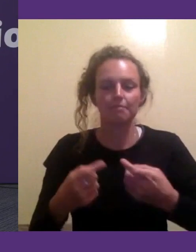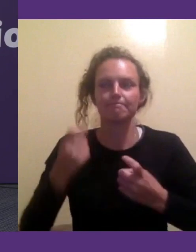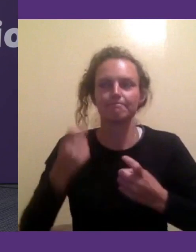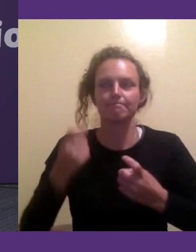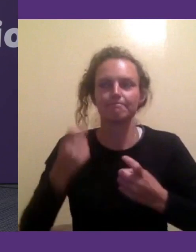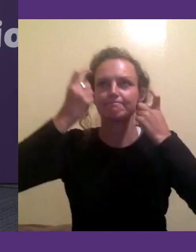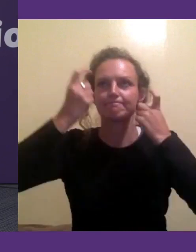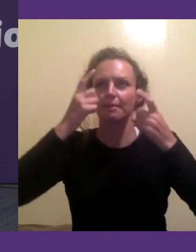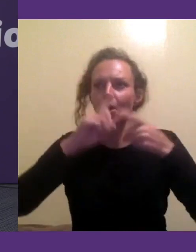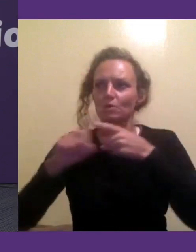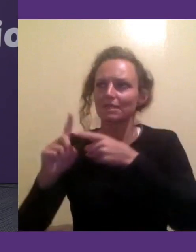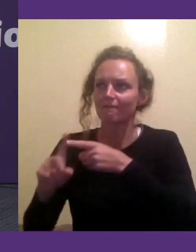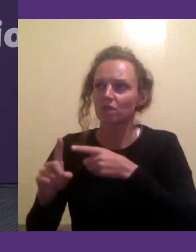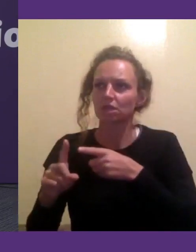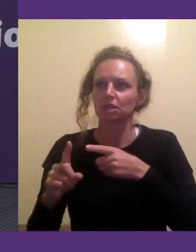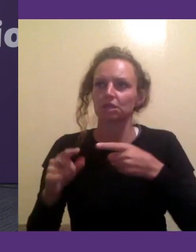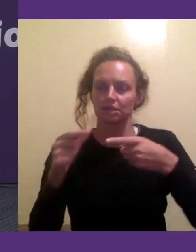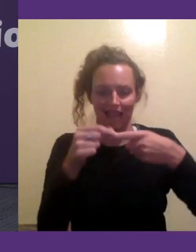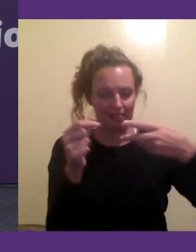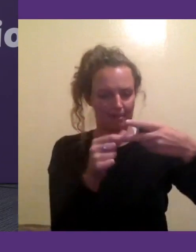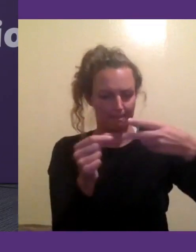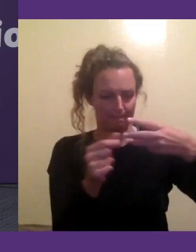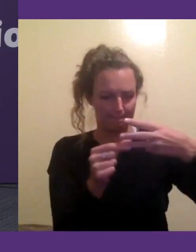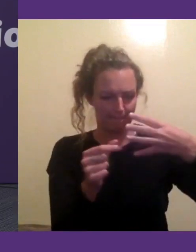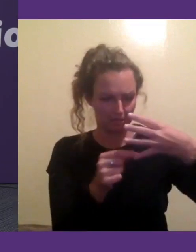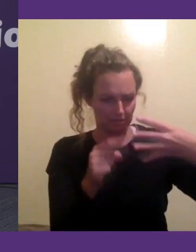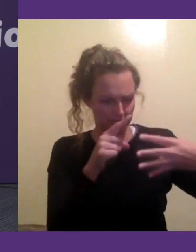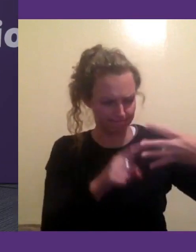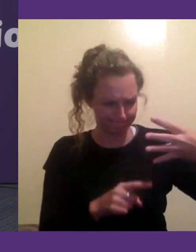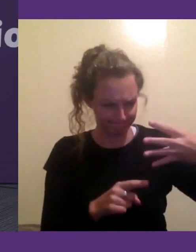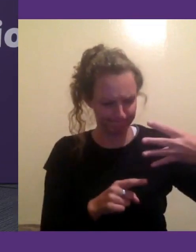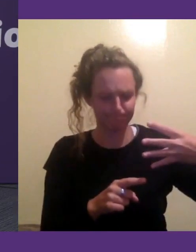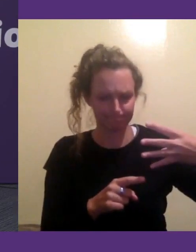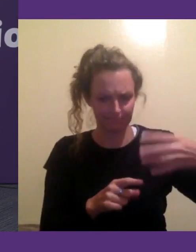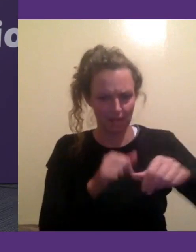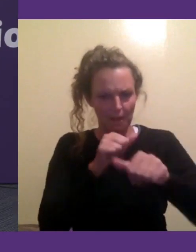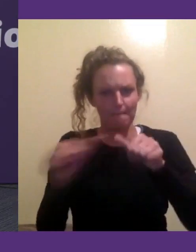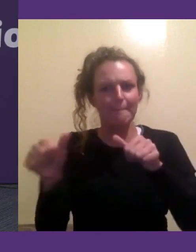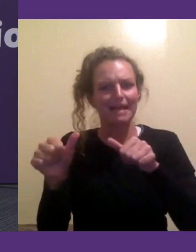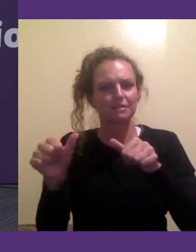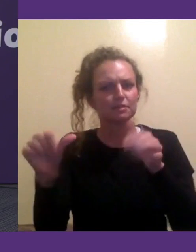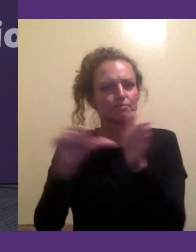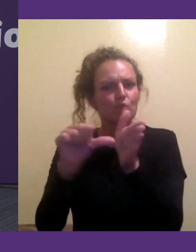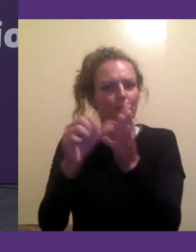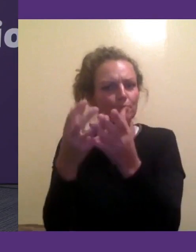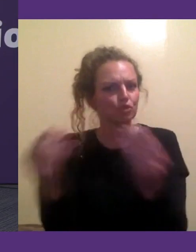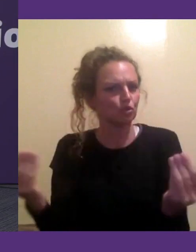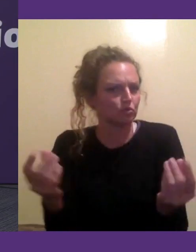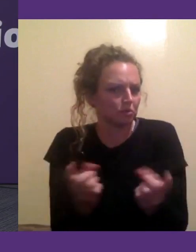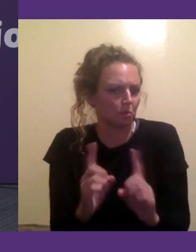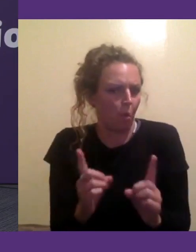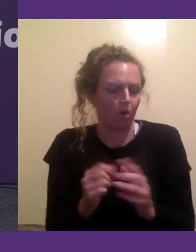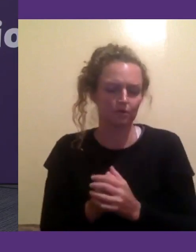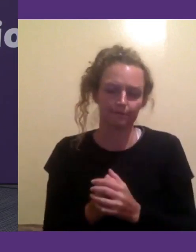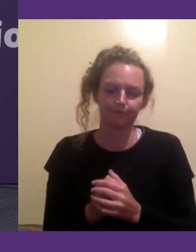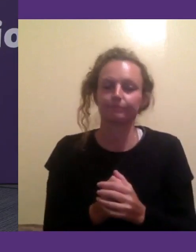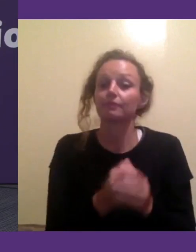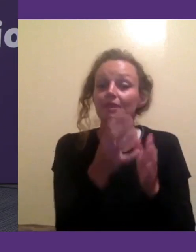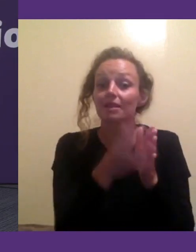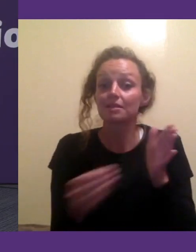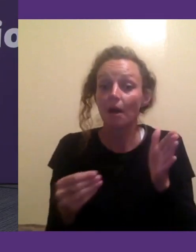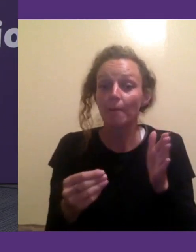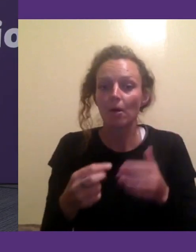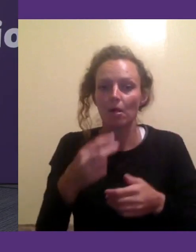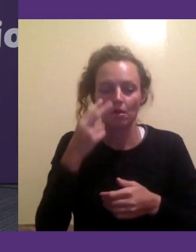they're the best solutions. In that case with the Braille guidelines, it did codify one system,